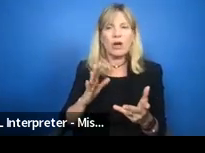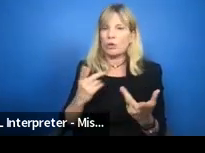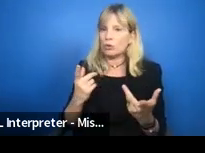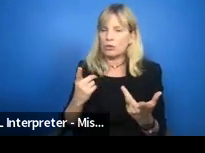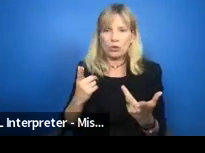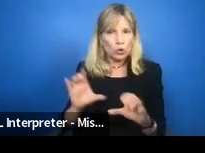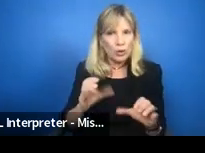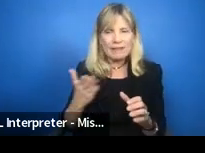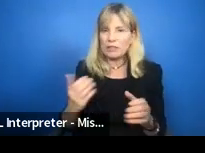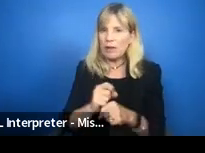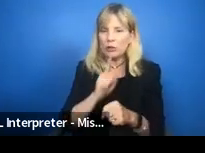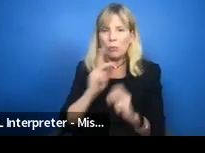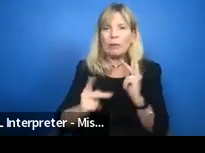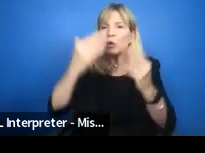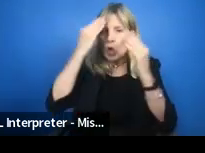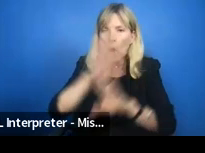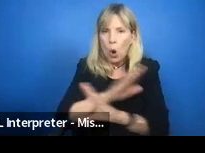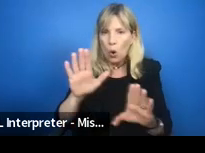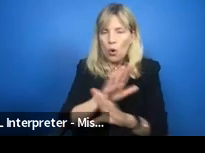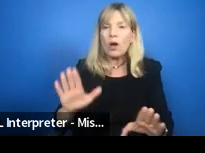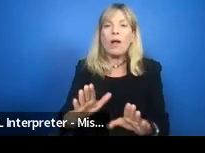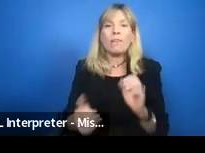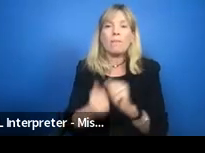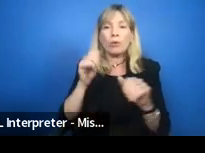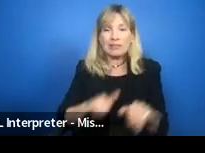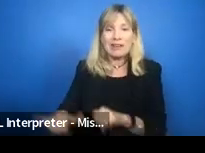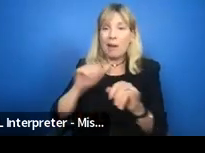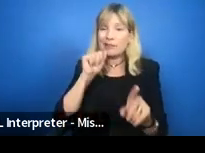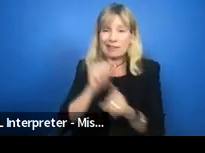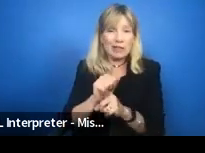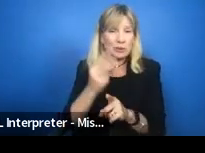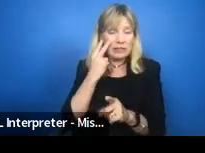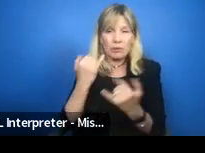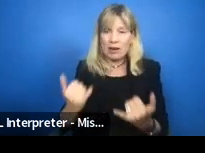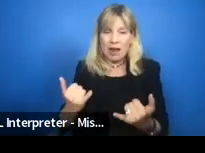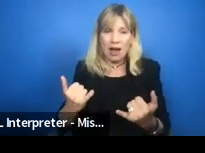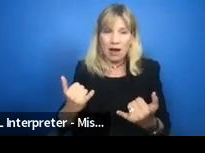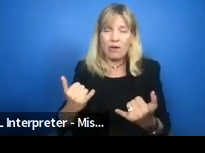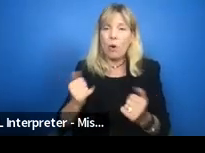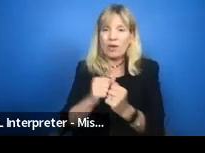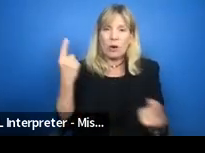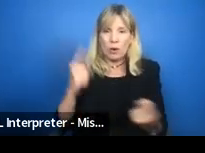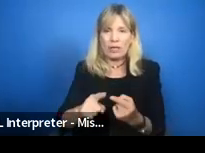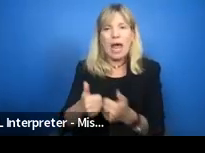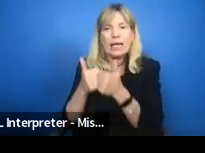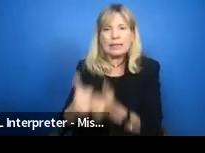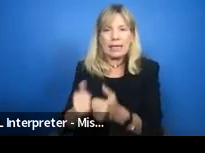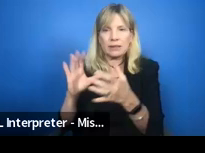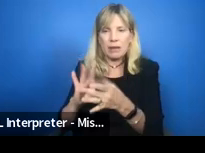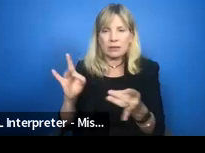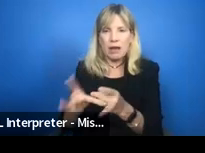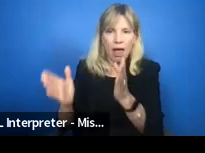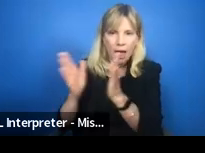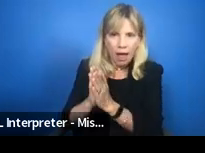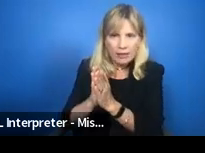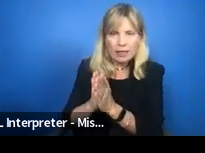raise awareness about this. The most common scams being seen right now alongside unwinding are text messages seeking payment